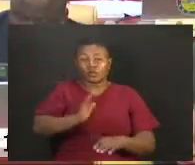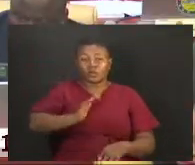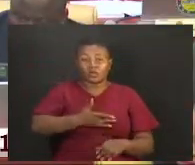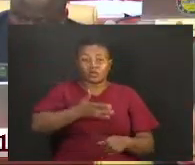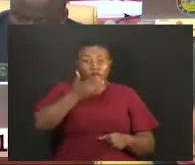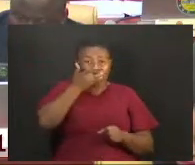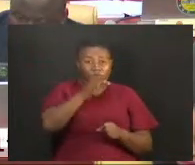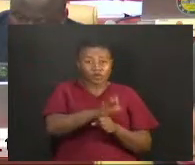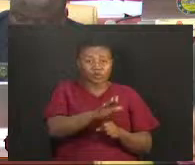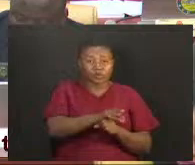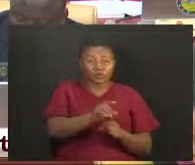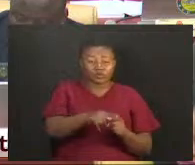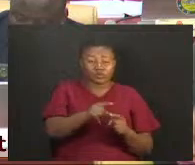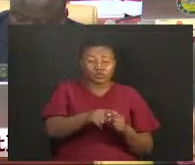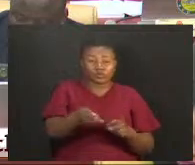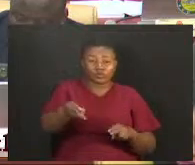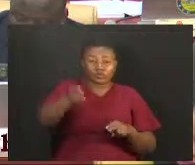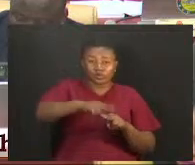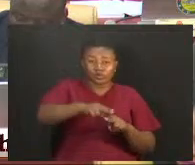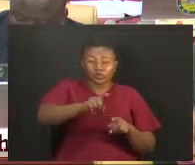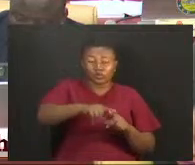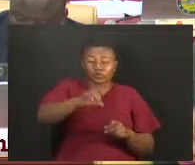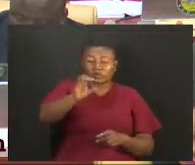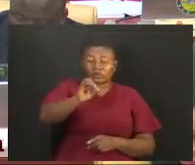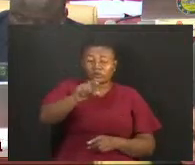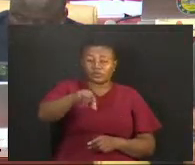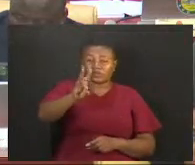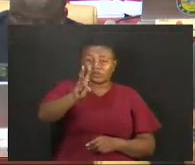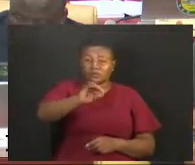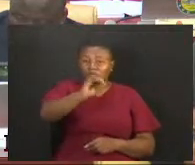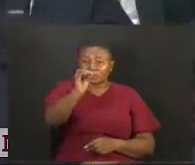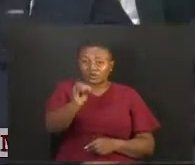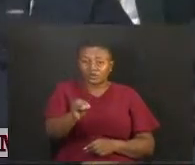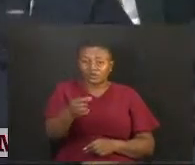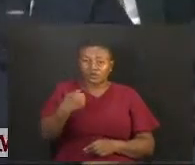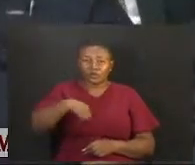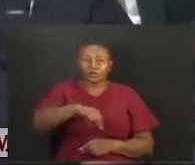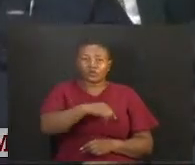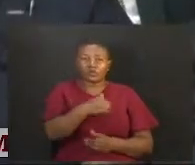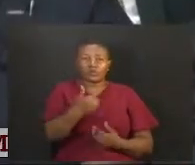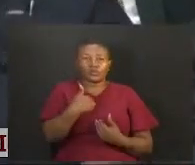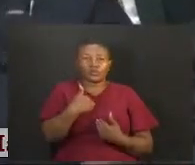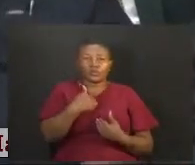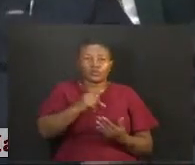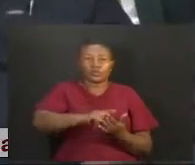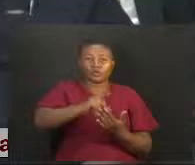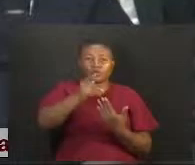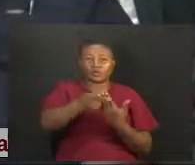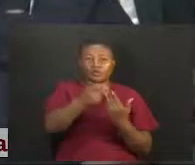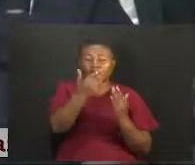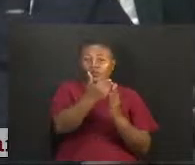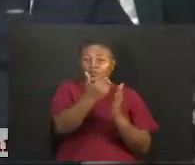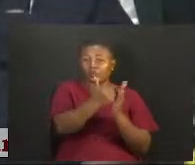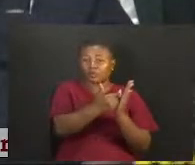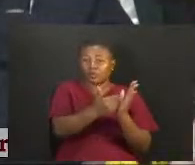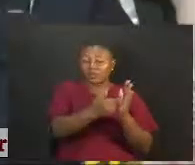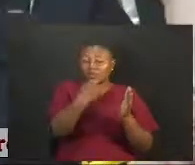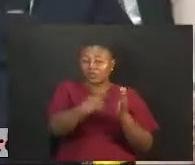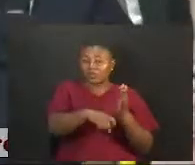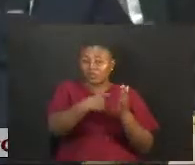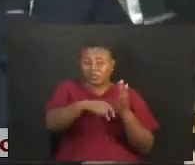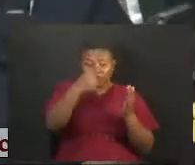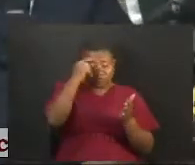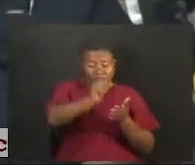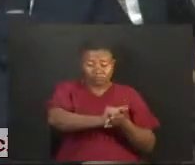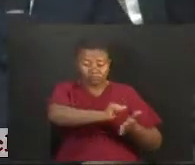non-oil tax revenue by 0.6%, we have programmed the following nuisance taxes for removal in line